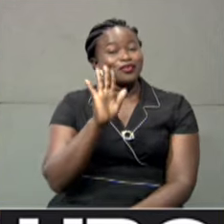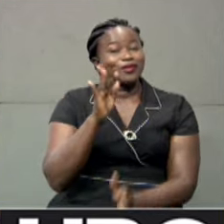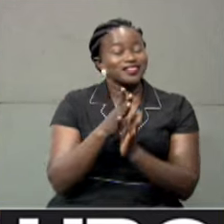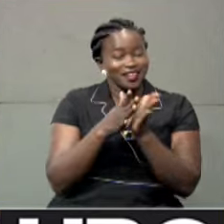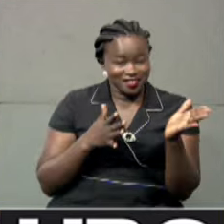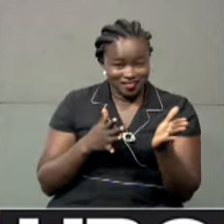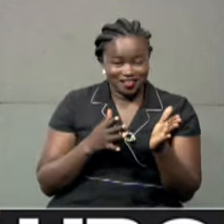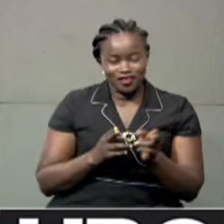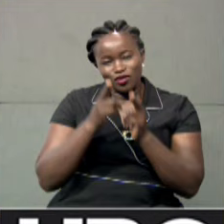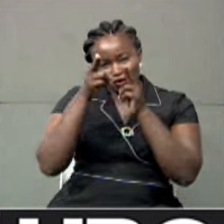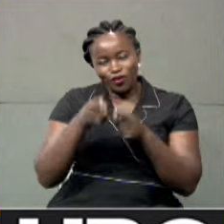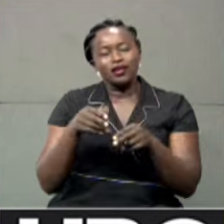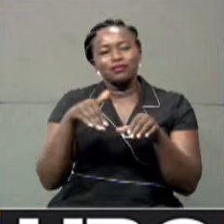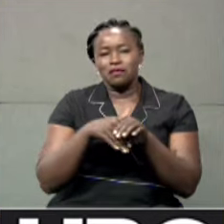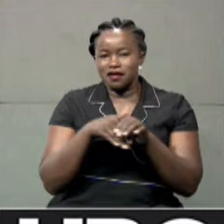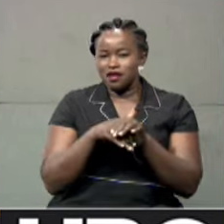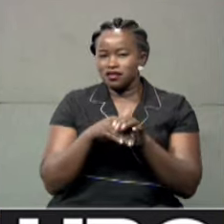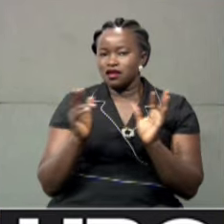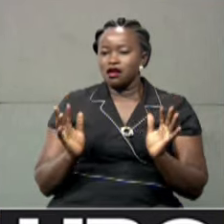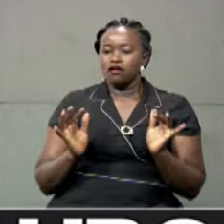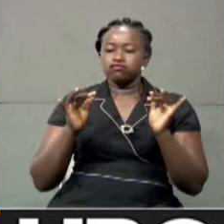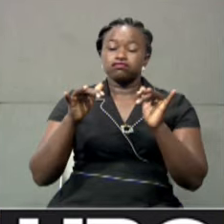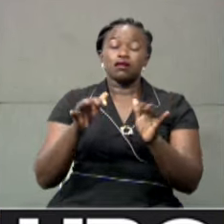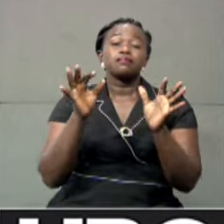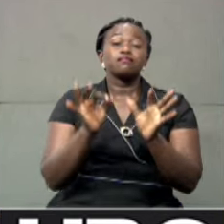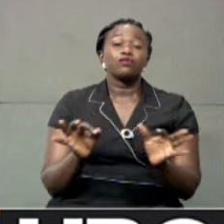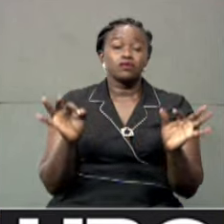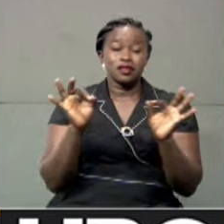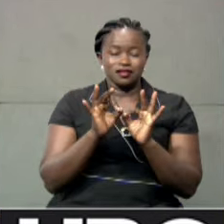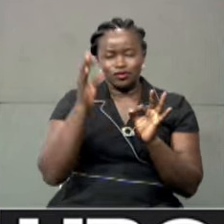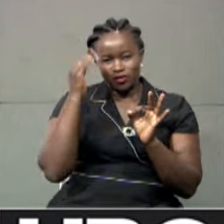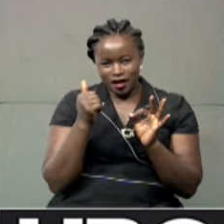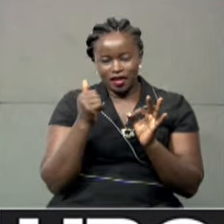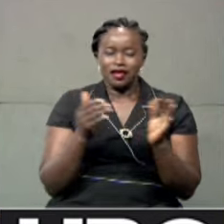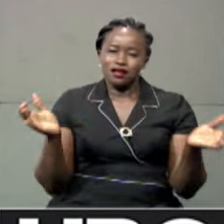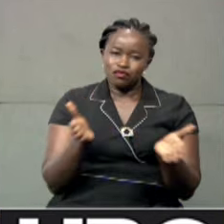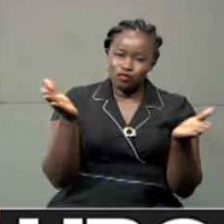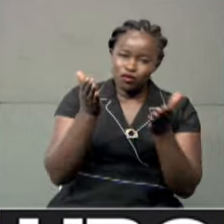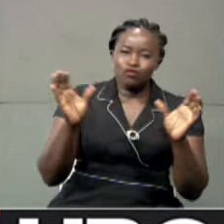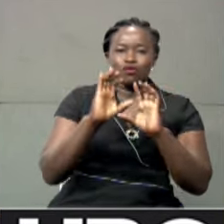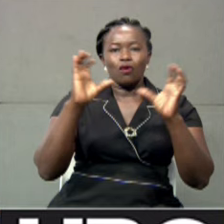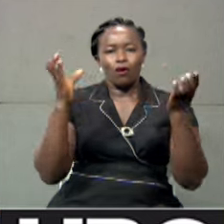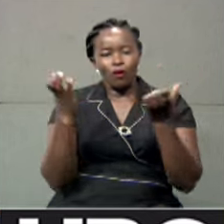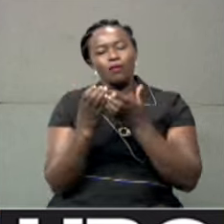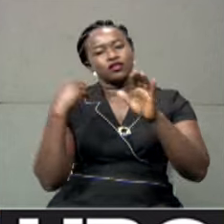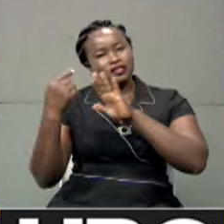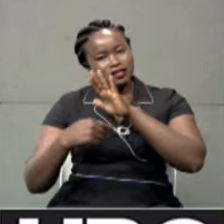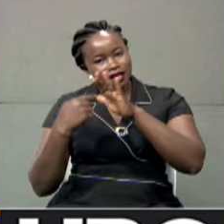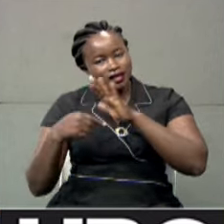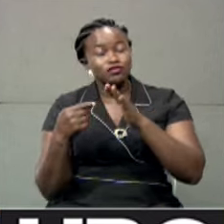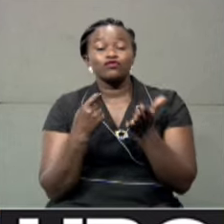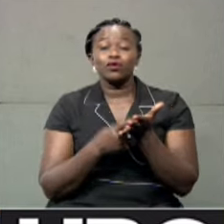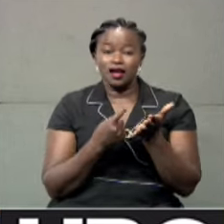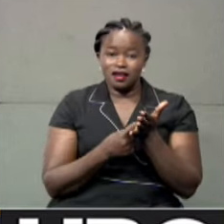honorable members, this conference was significant in enhancing the global stature of Uganda